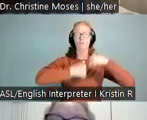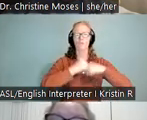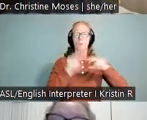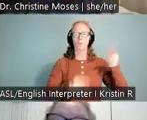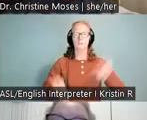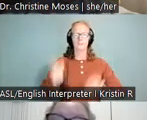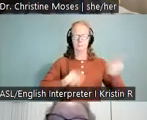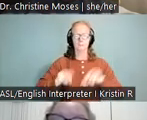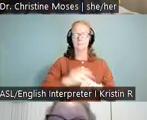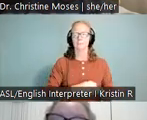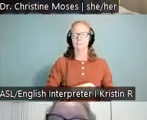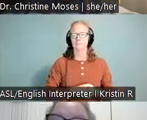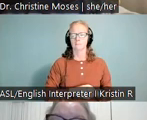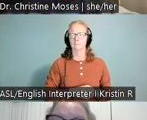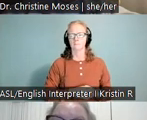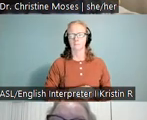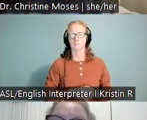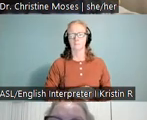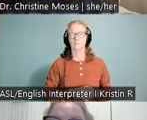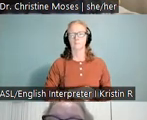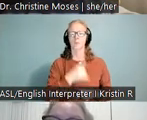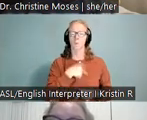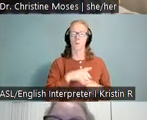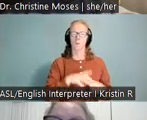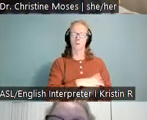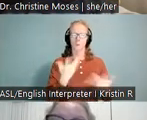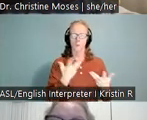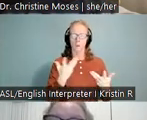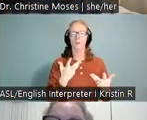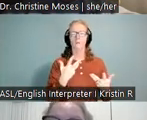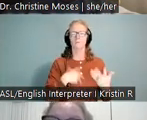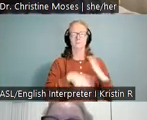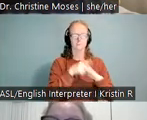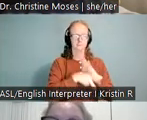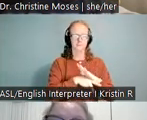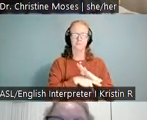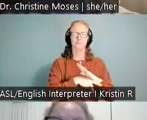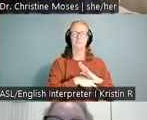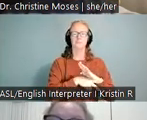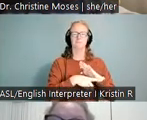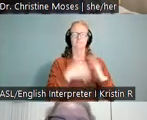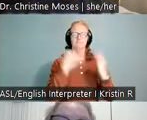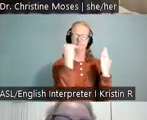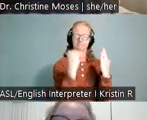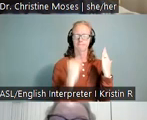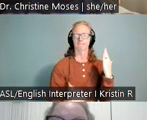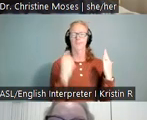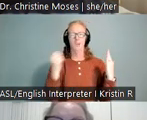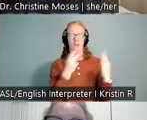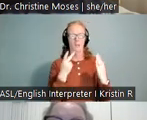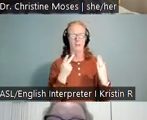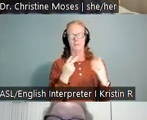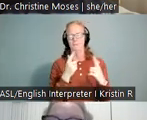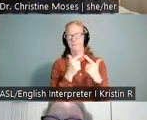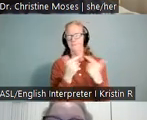oversight, where subcommittee, and we are covering policy and directives and a few other